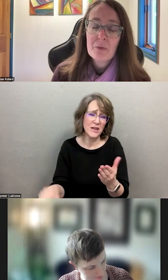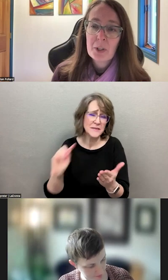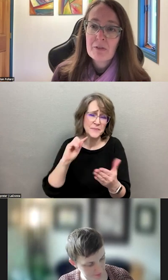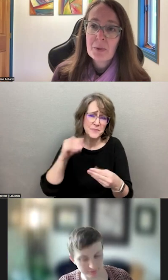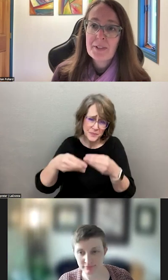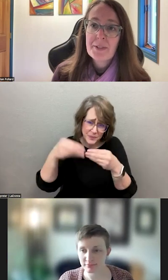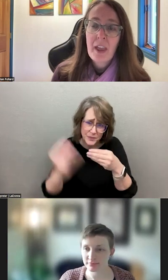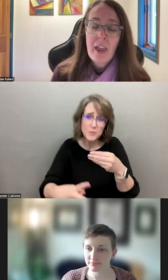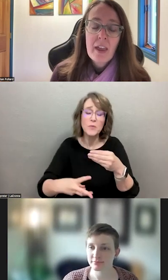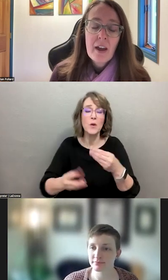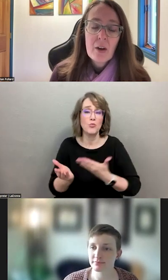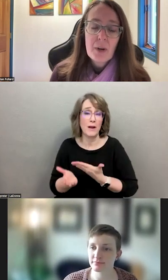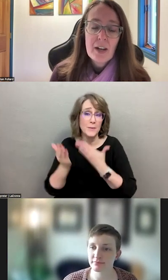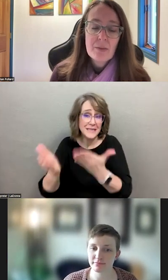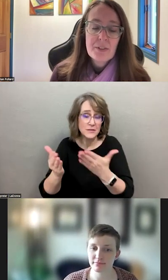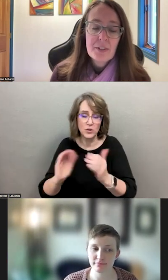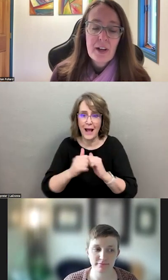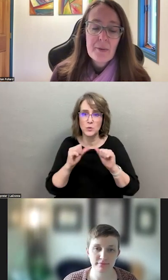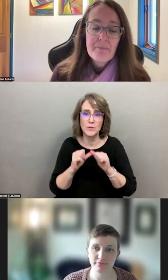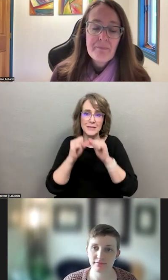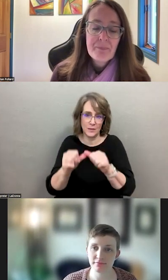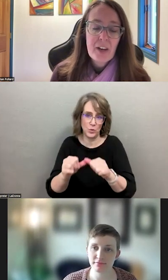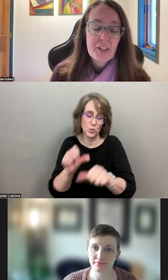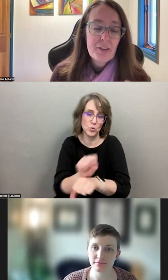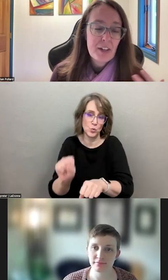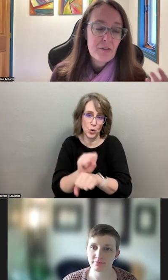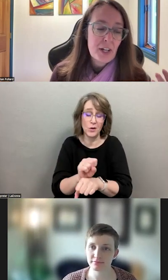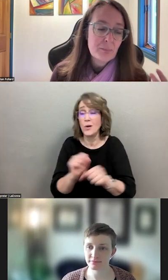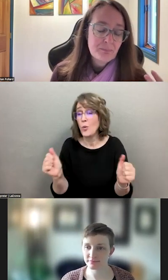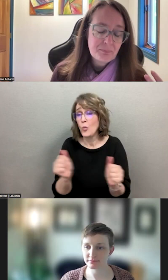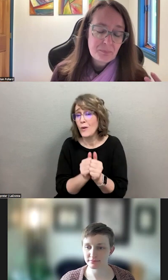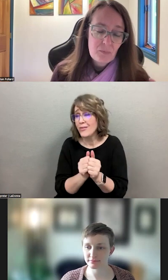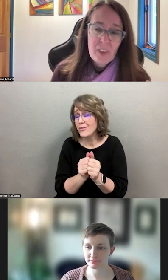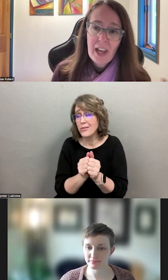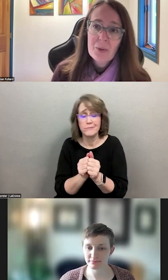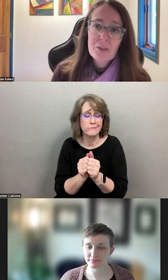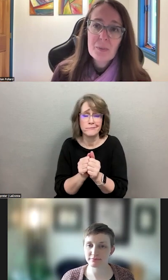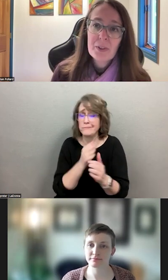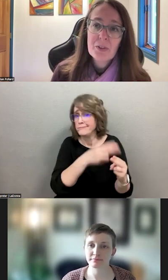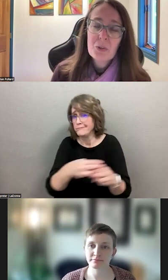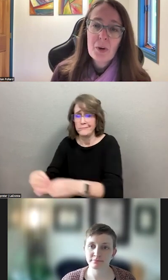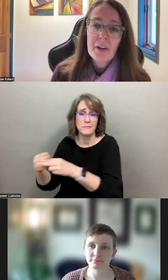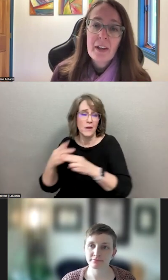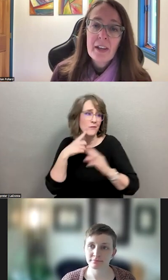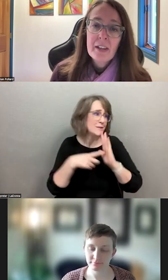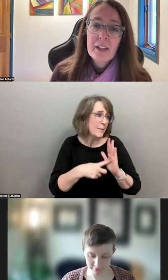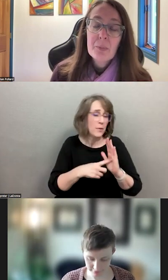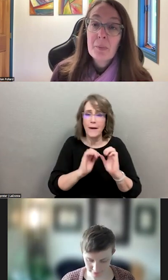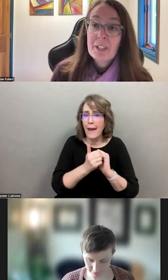continuum of workforce around everything from how do you build